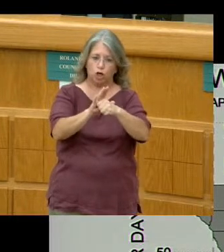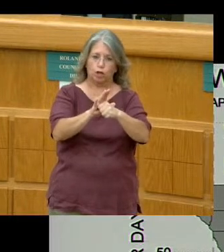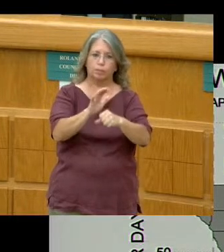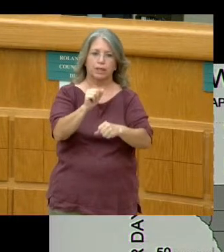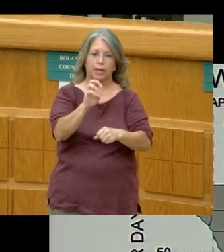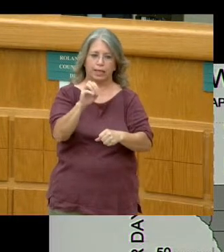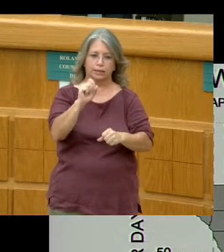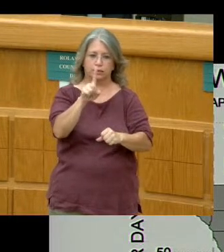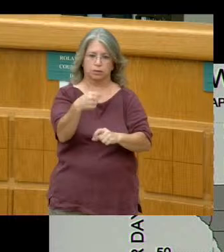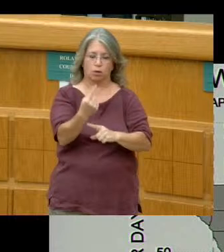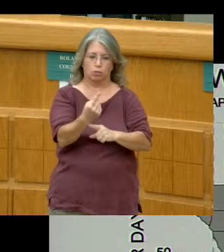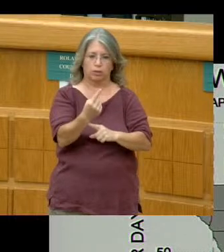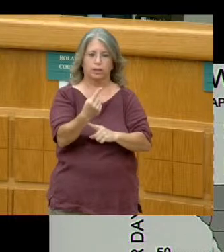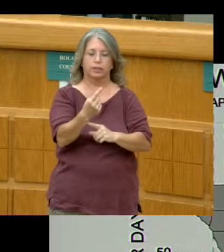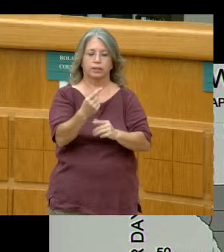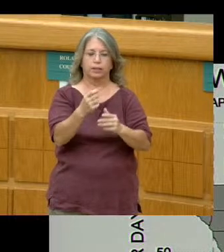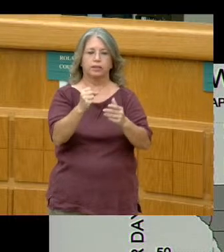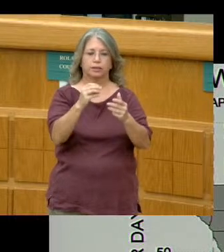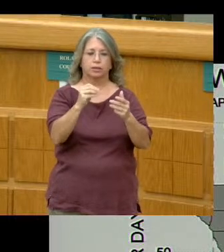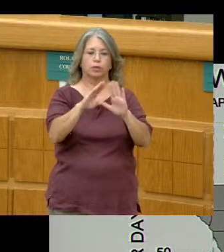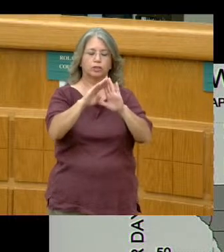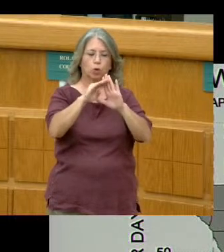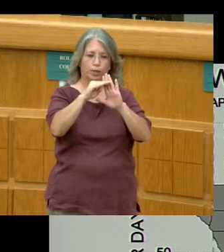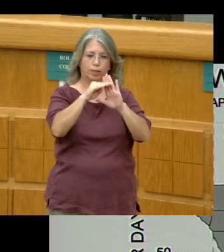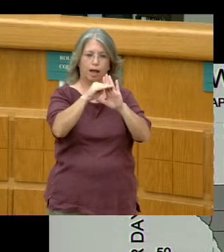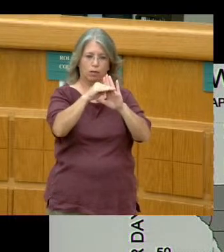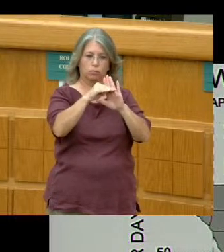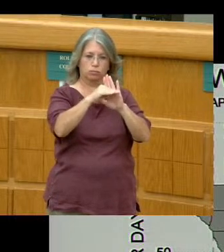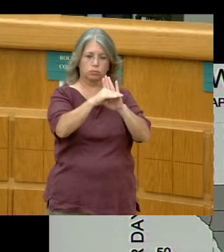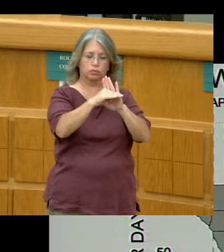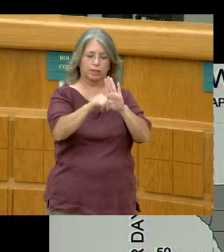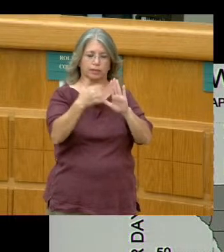and it's bending and going down, and that's good.